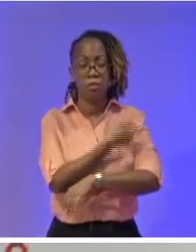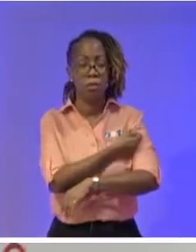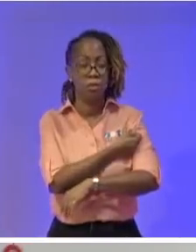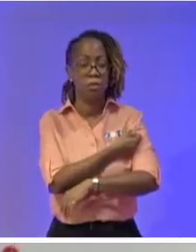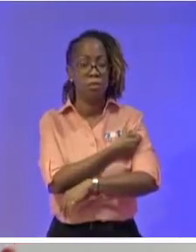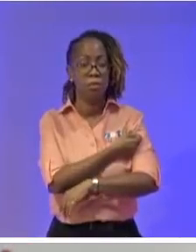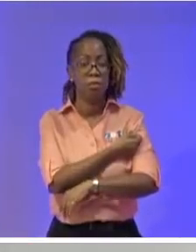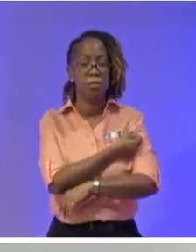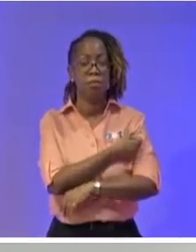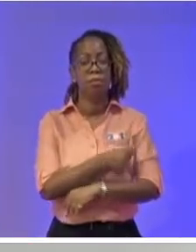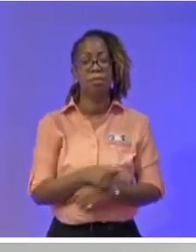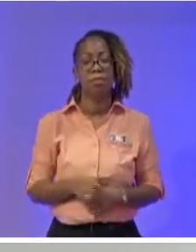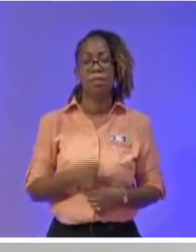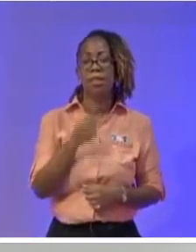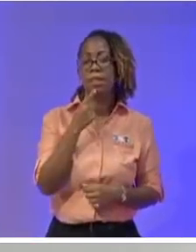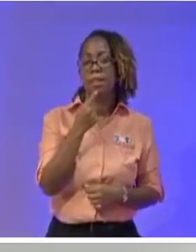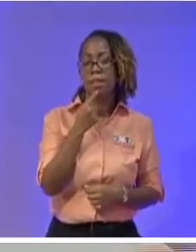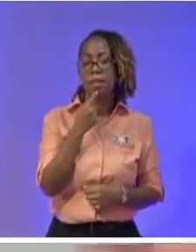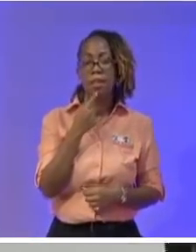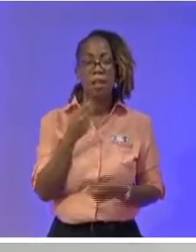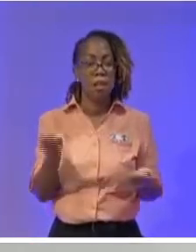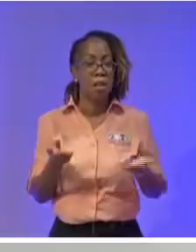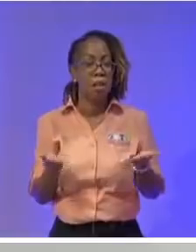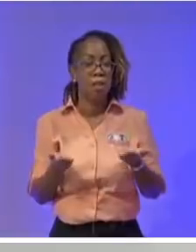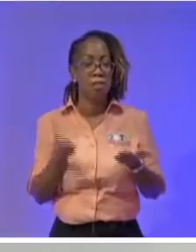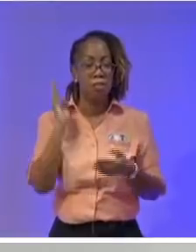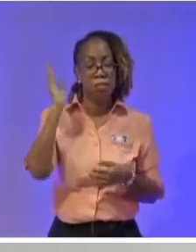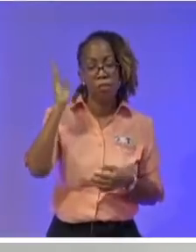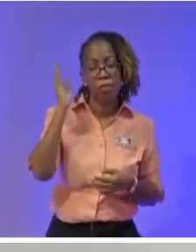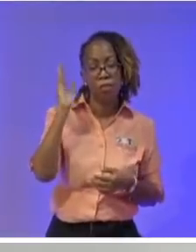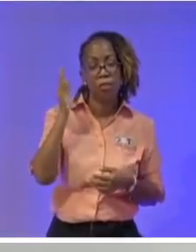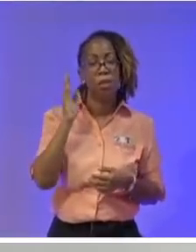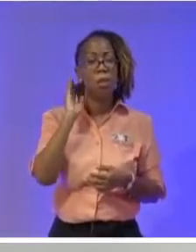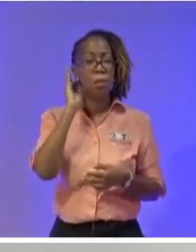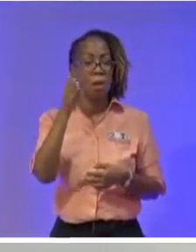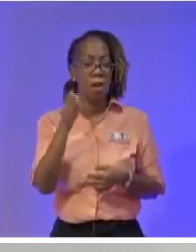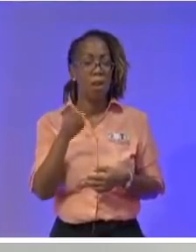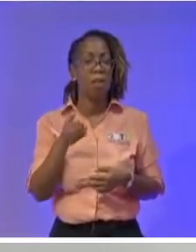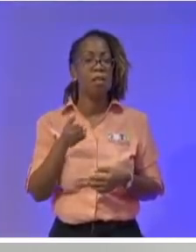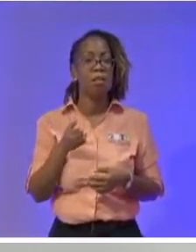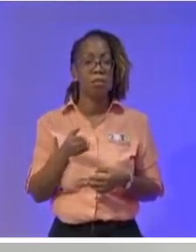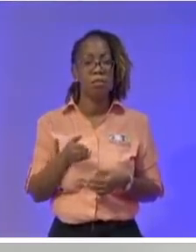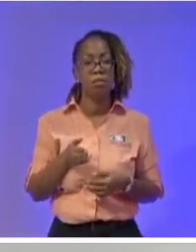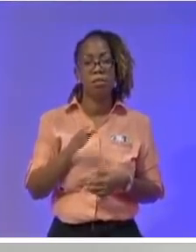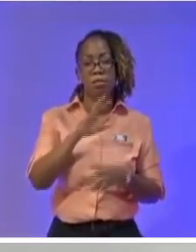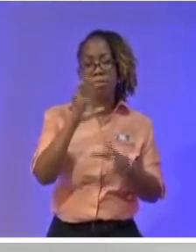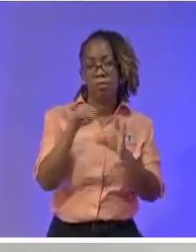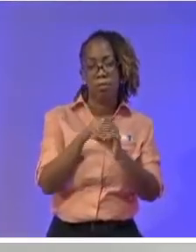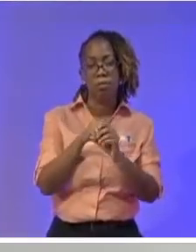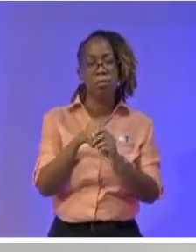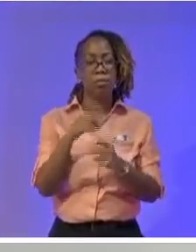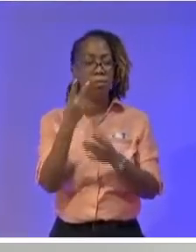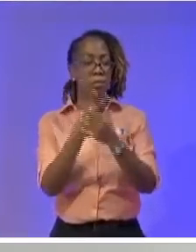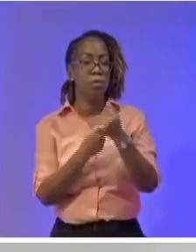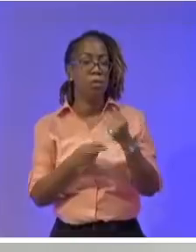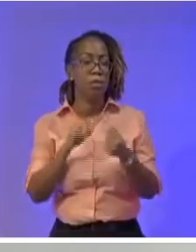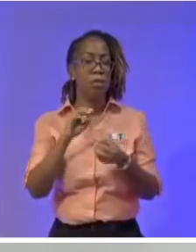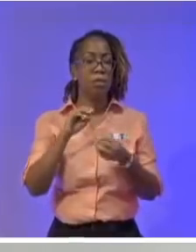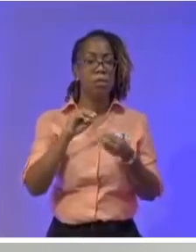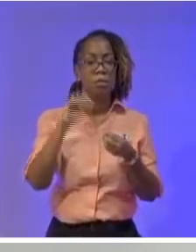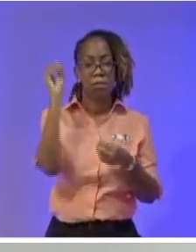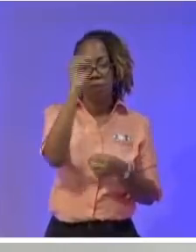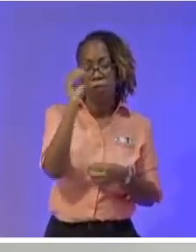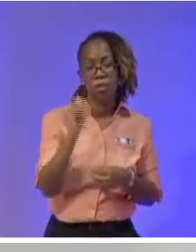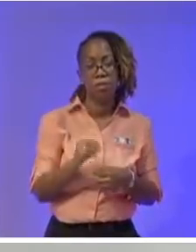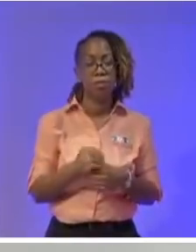we indicated at press conferences that eventually we'll amalgamate both figures. And the figures I am giving